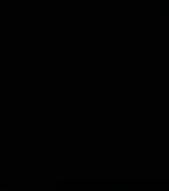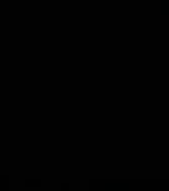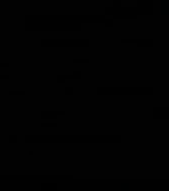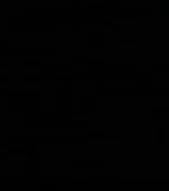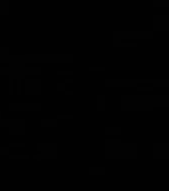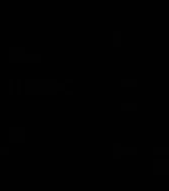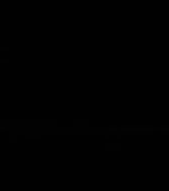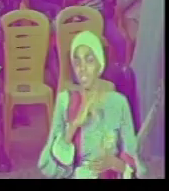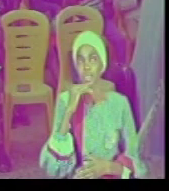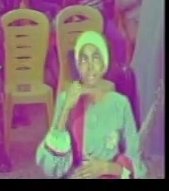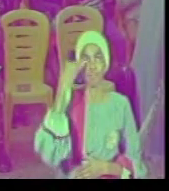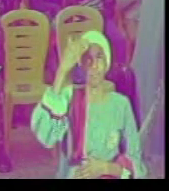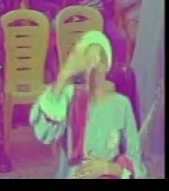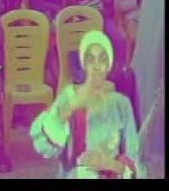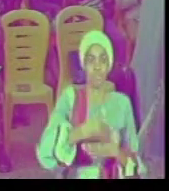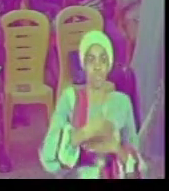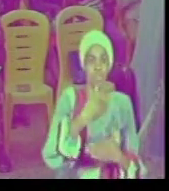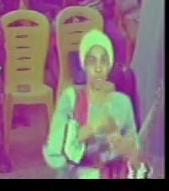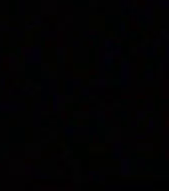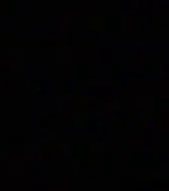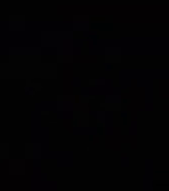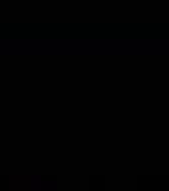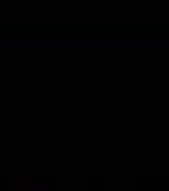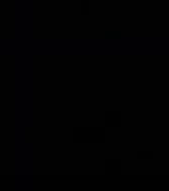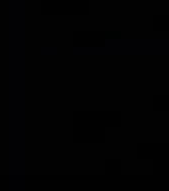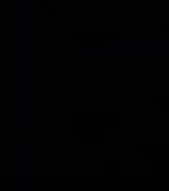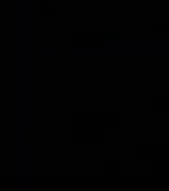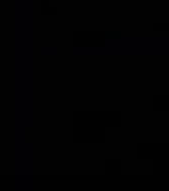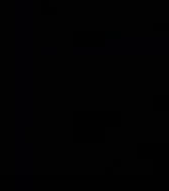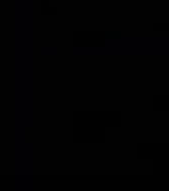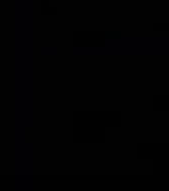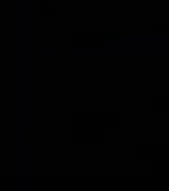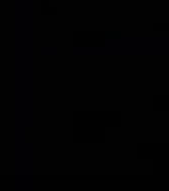of this. The Lord Almighty